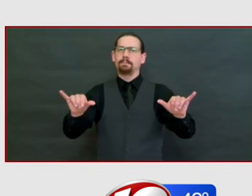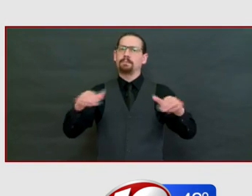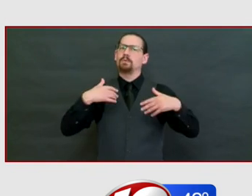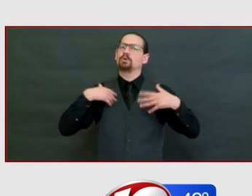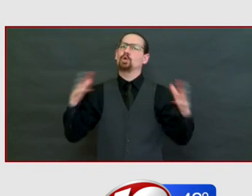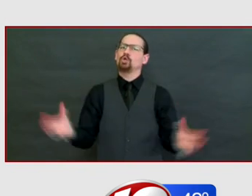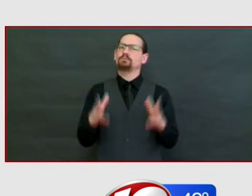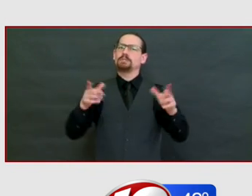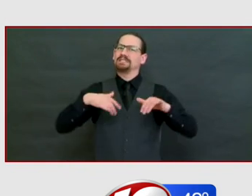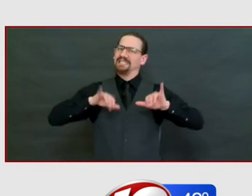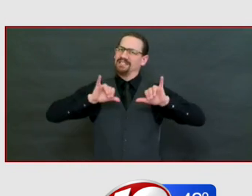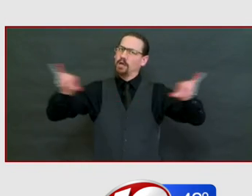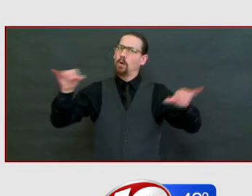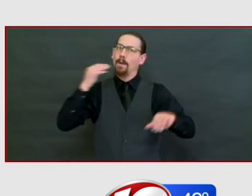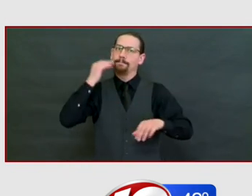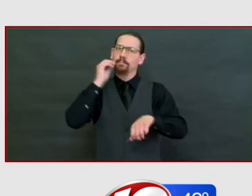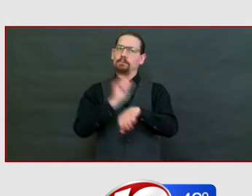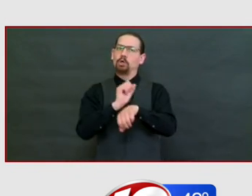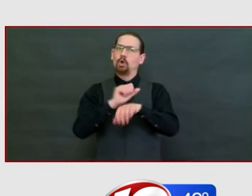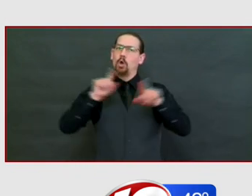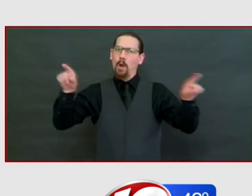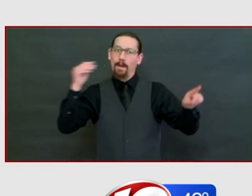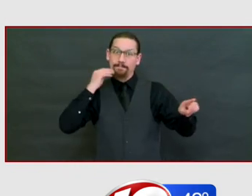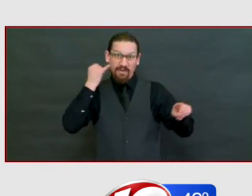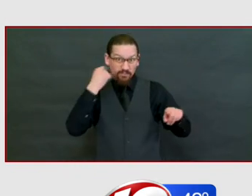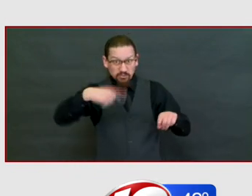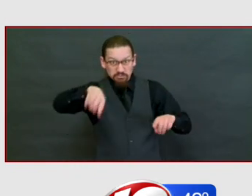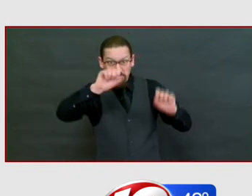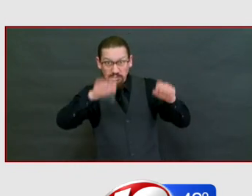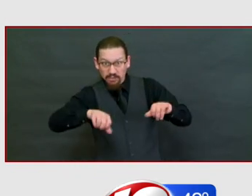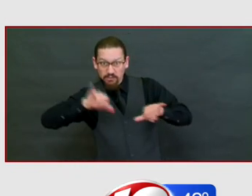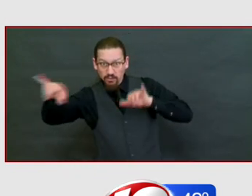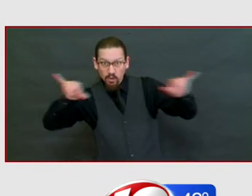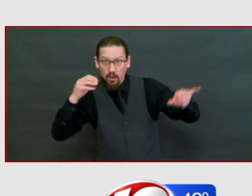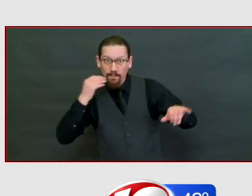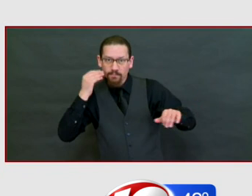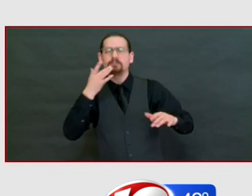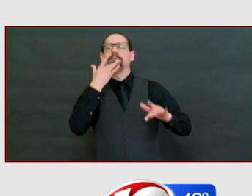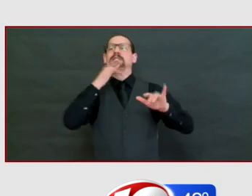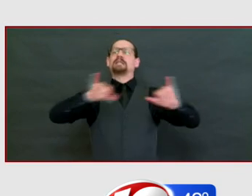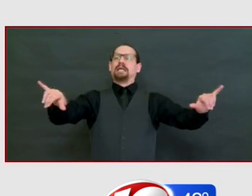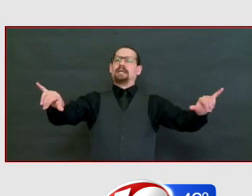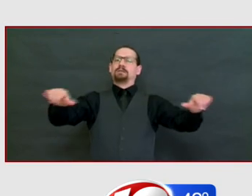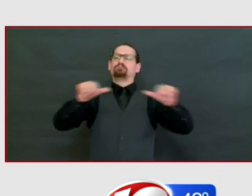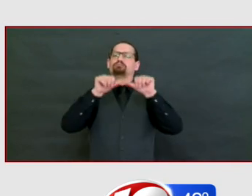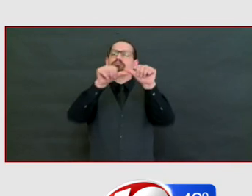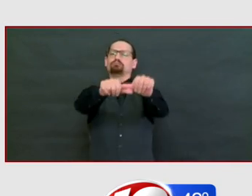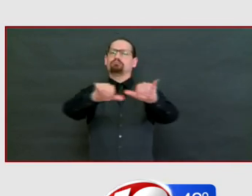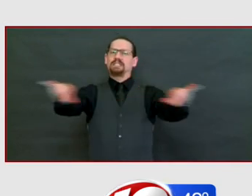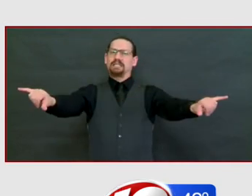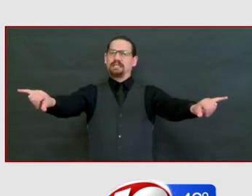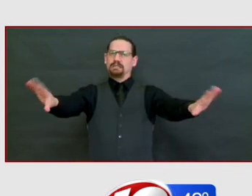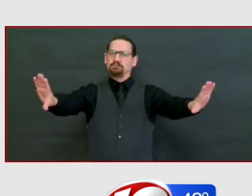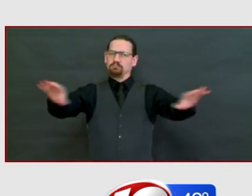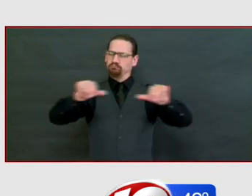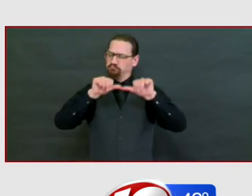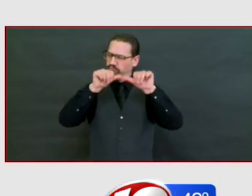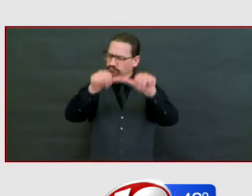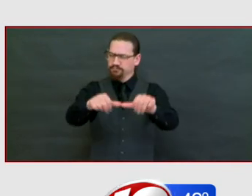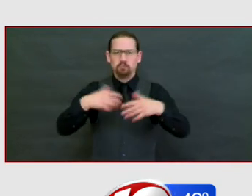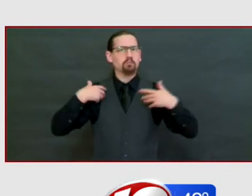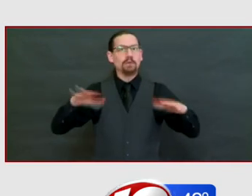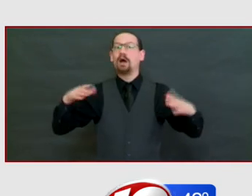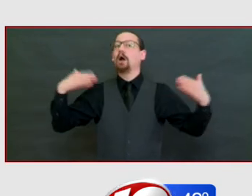who can work from home in phase one must work from home in phase one. However, we're going to be allowing